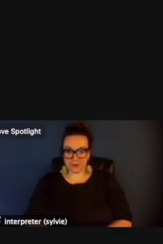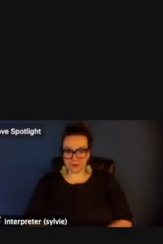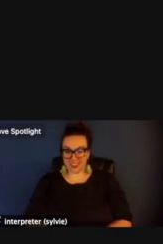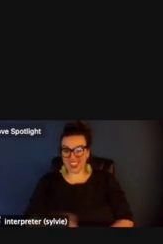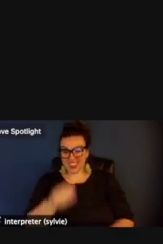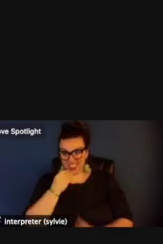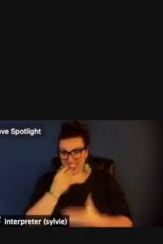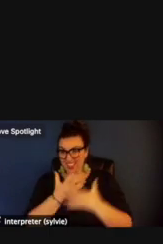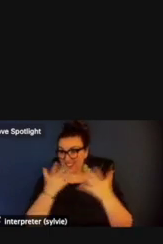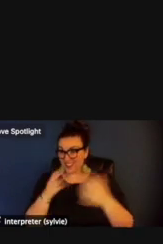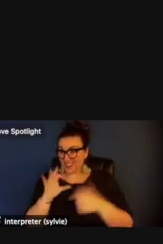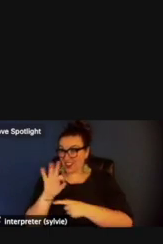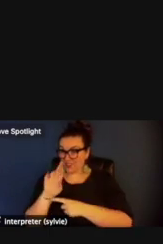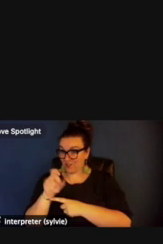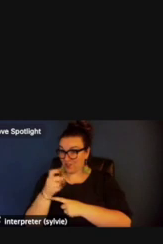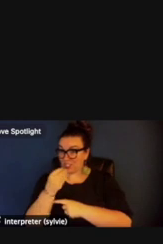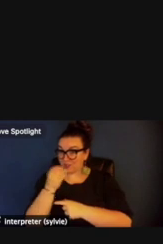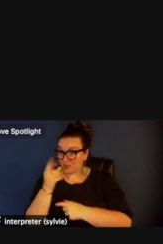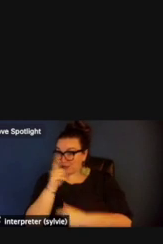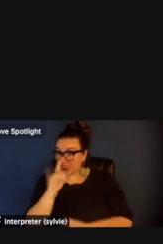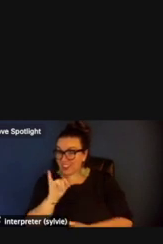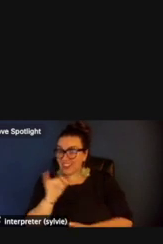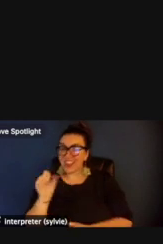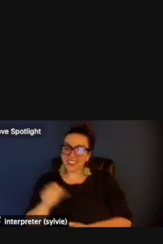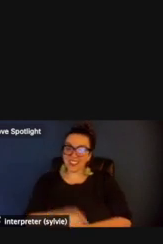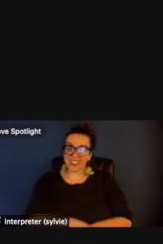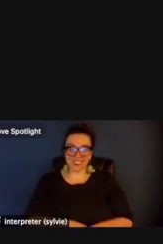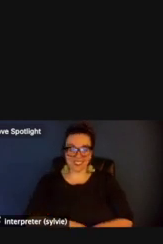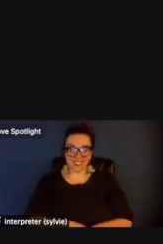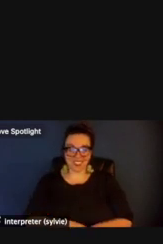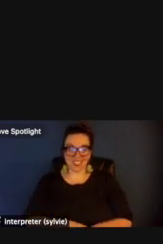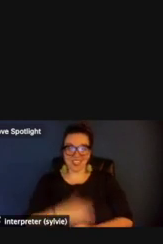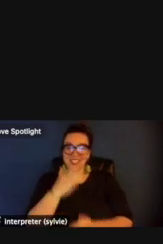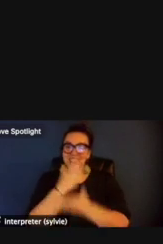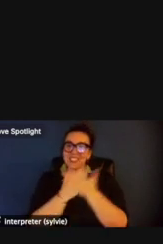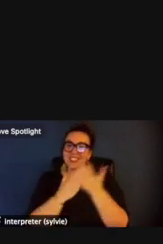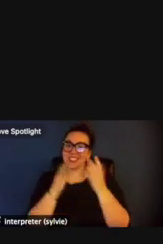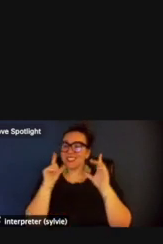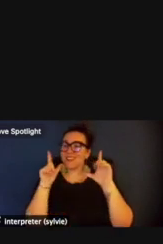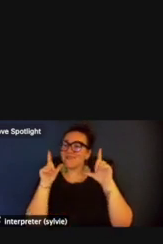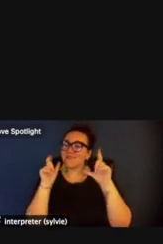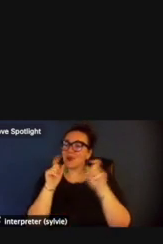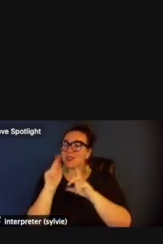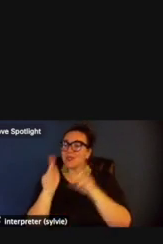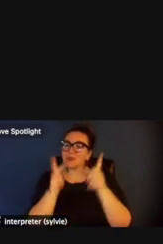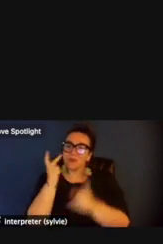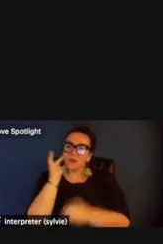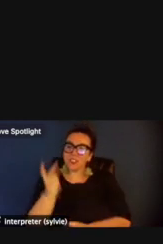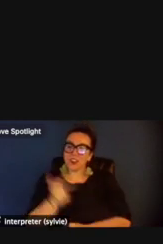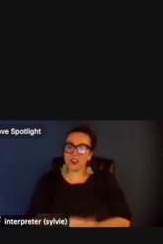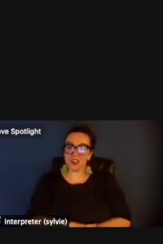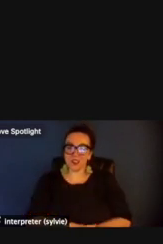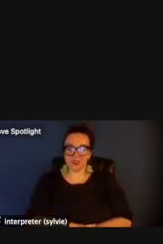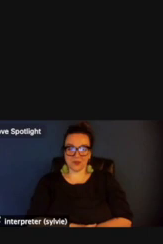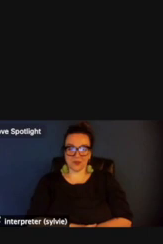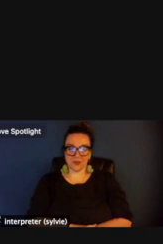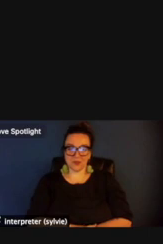foods. Lots of fresh foods. And these are just some photos of people that we saw there. Little girl.